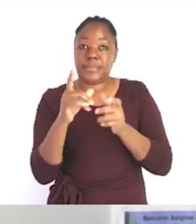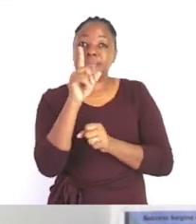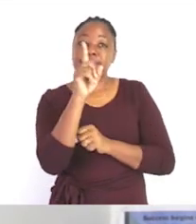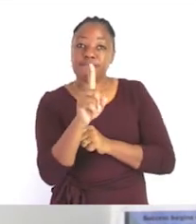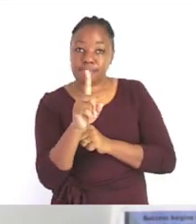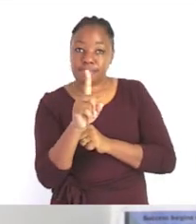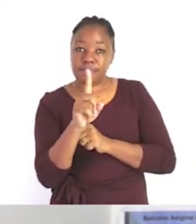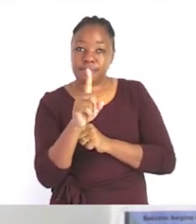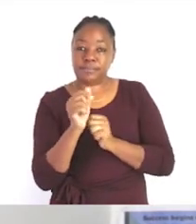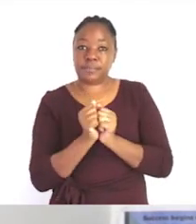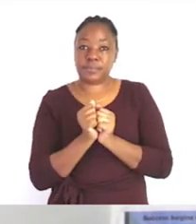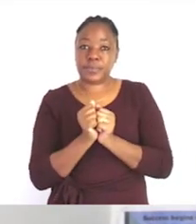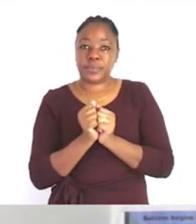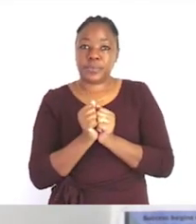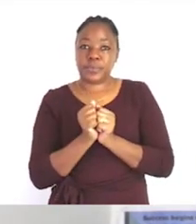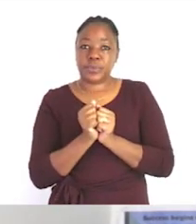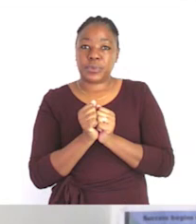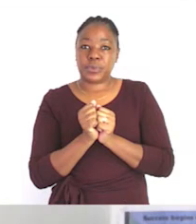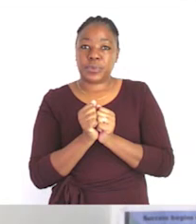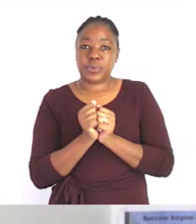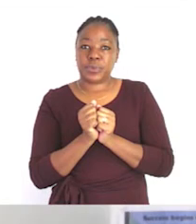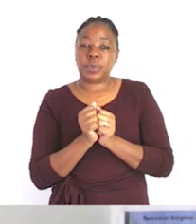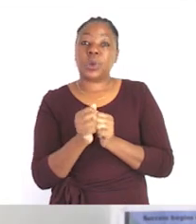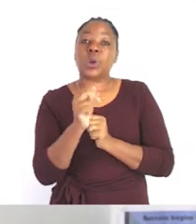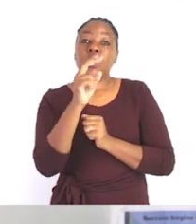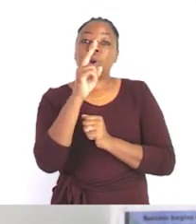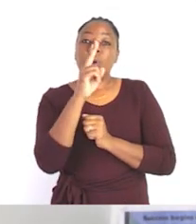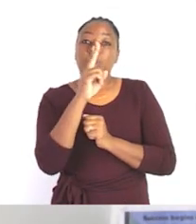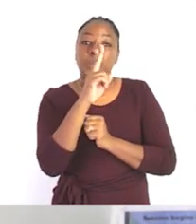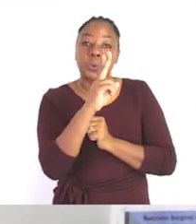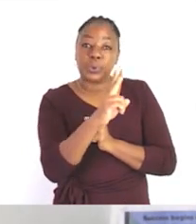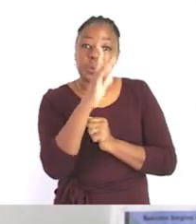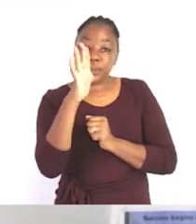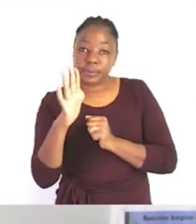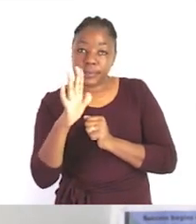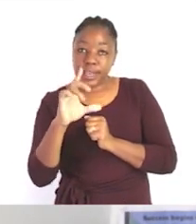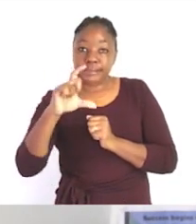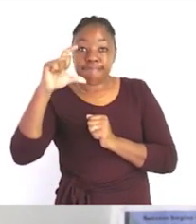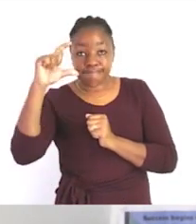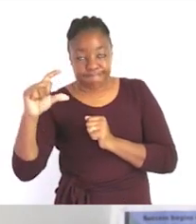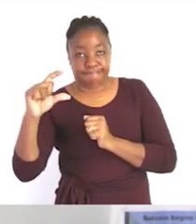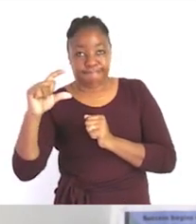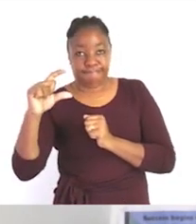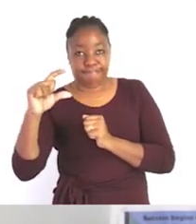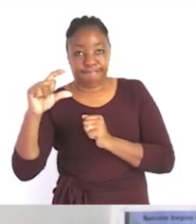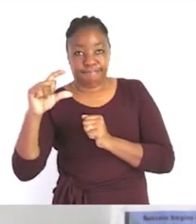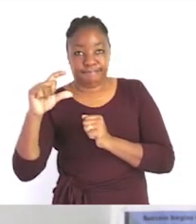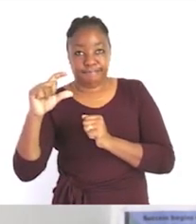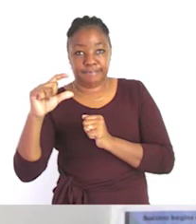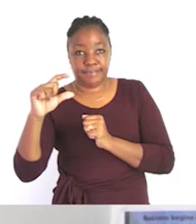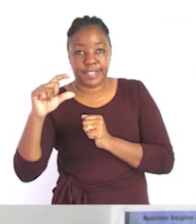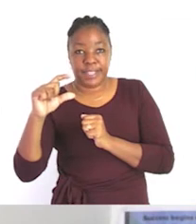that means 25 is bigger than 17. And that makes 25 our